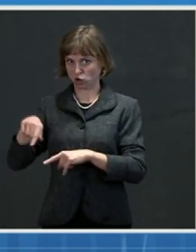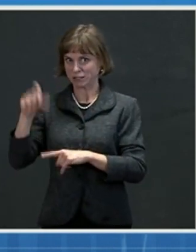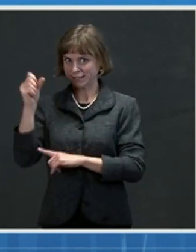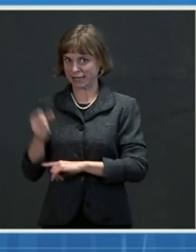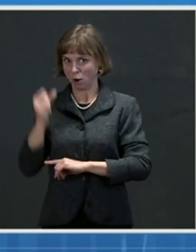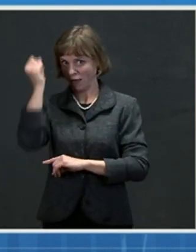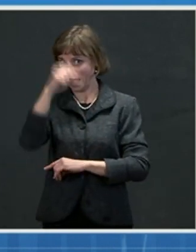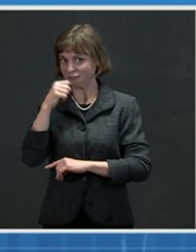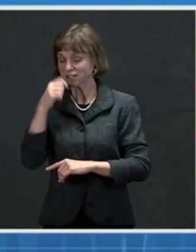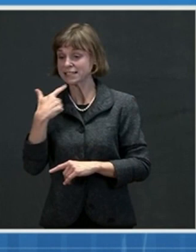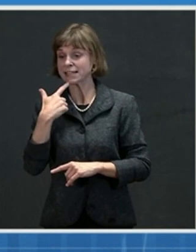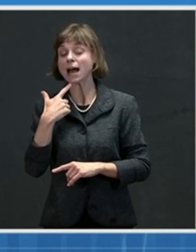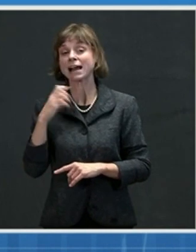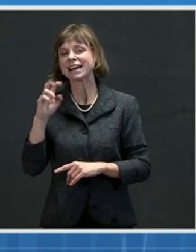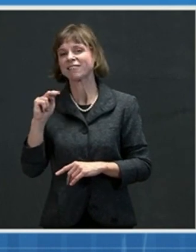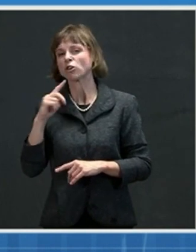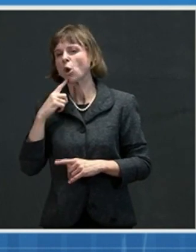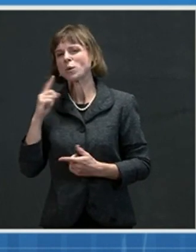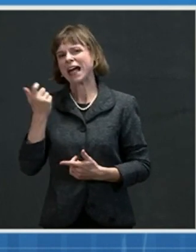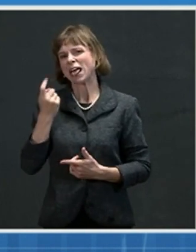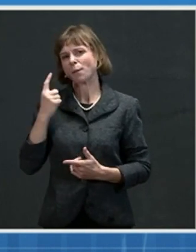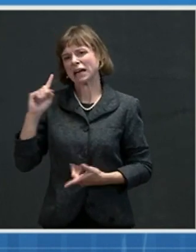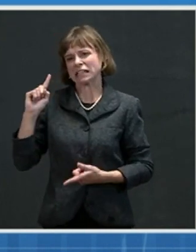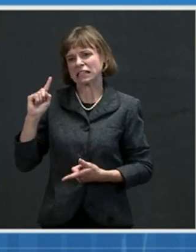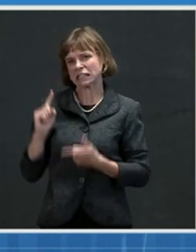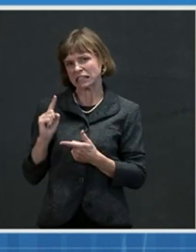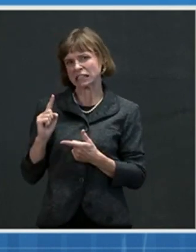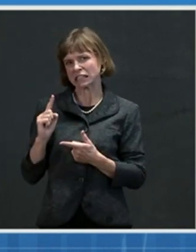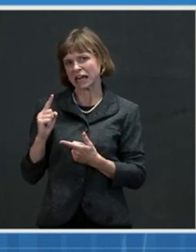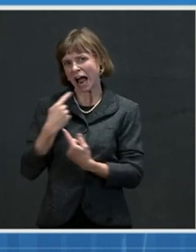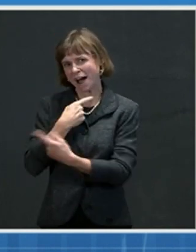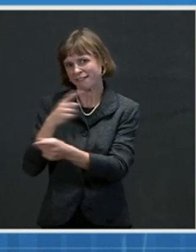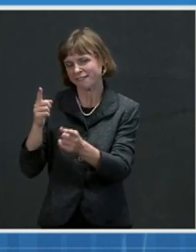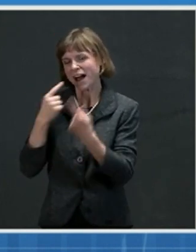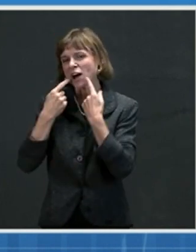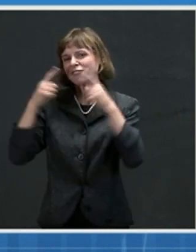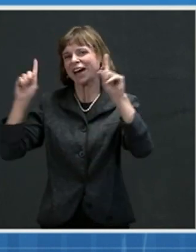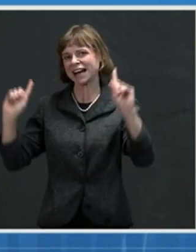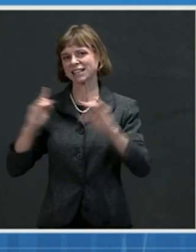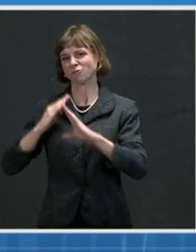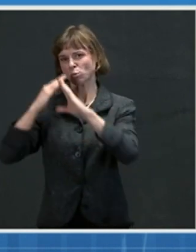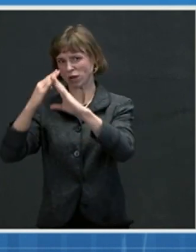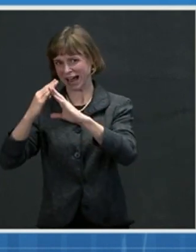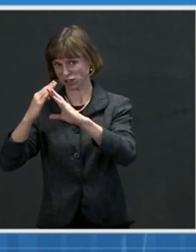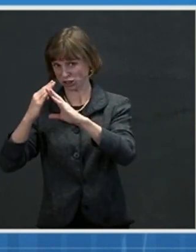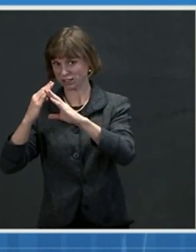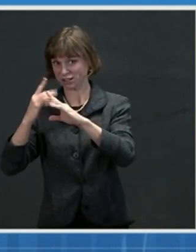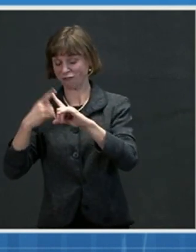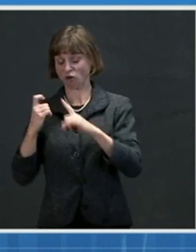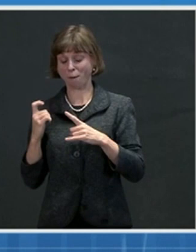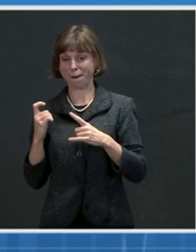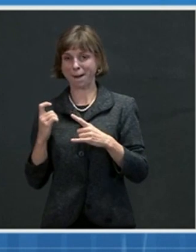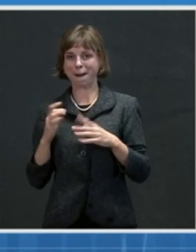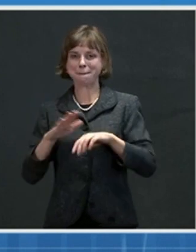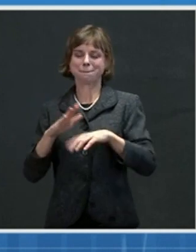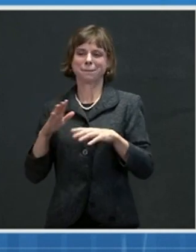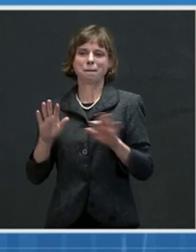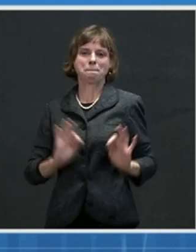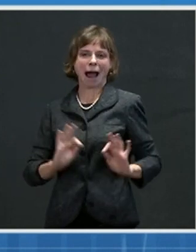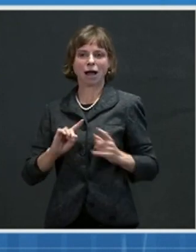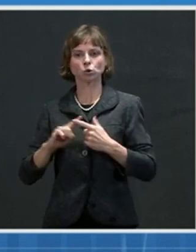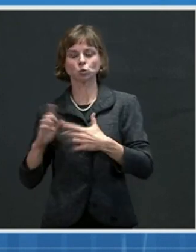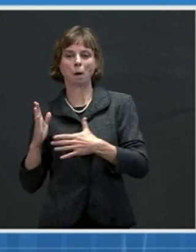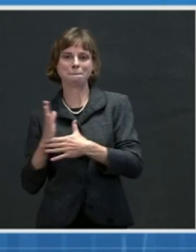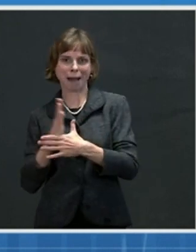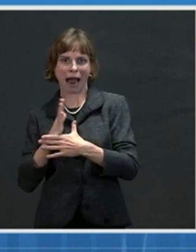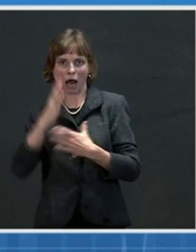was diminution in the effect of protection against mild to moderate disease, when you looked at serious